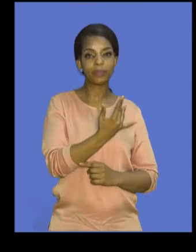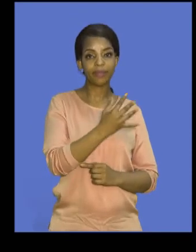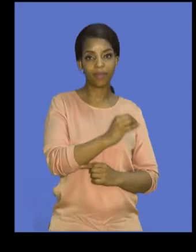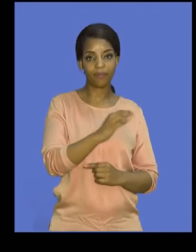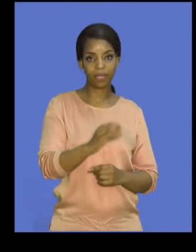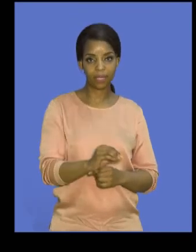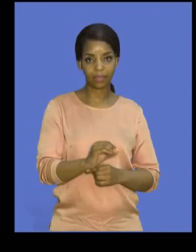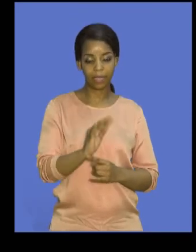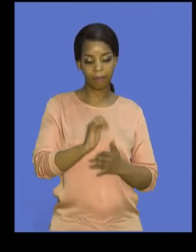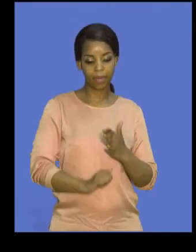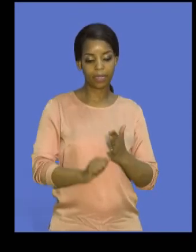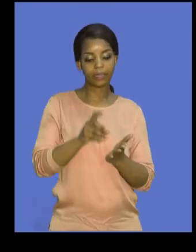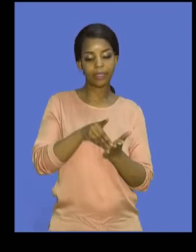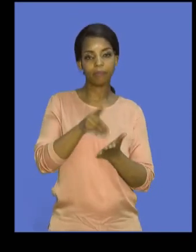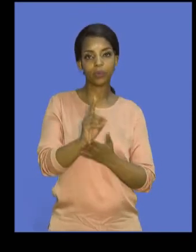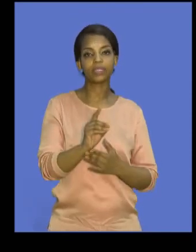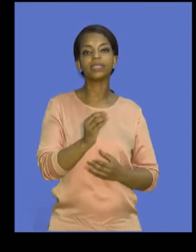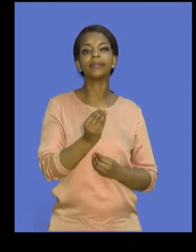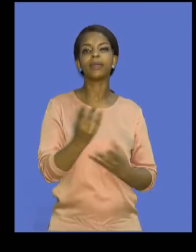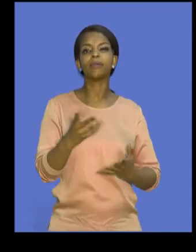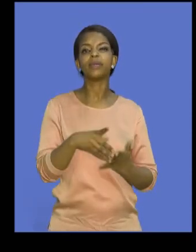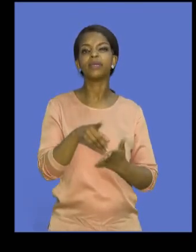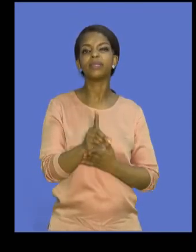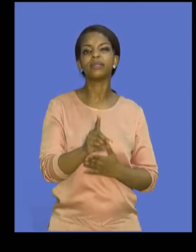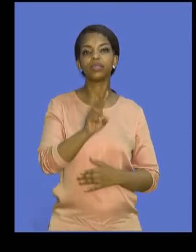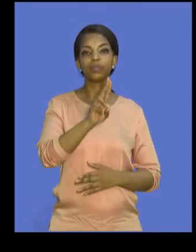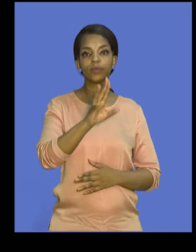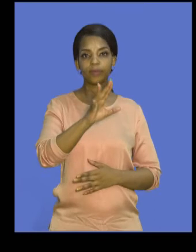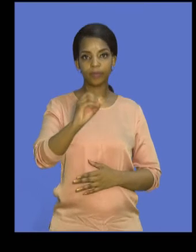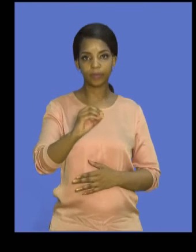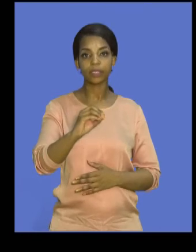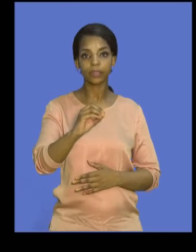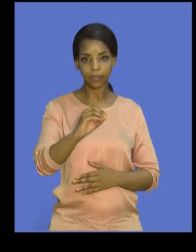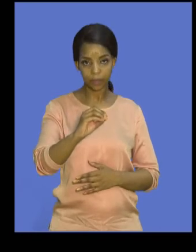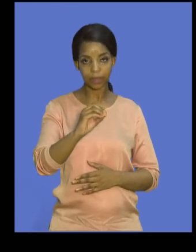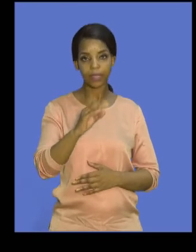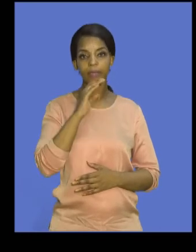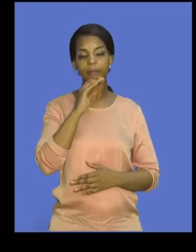was 250. And that will give us